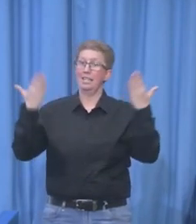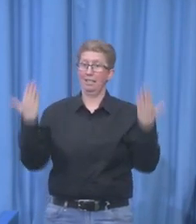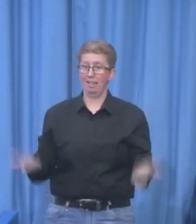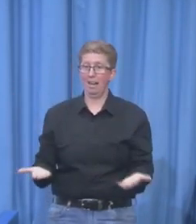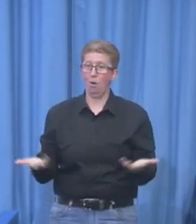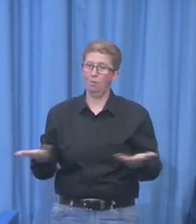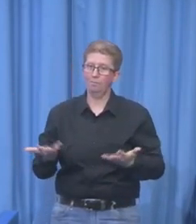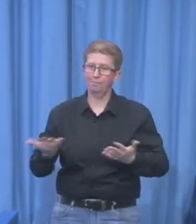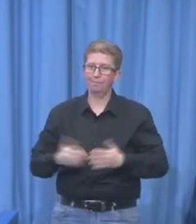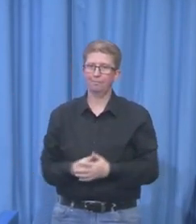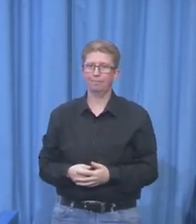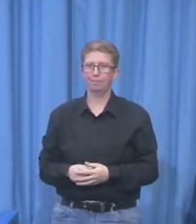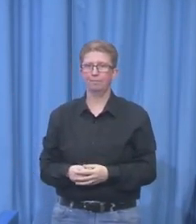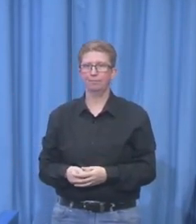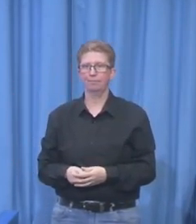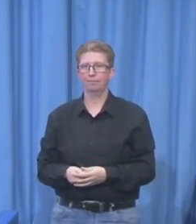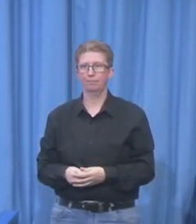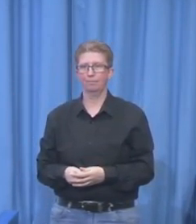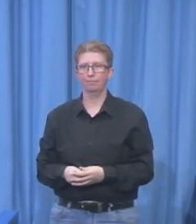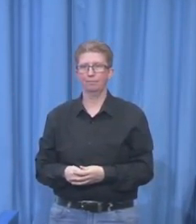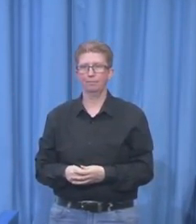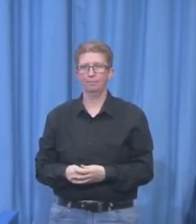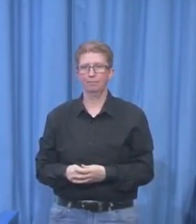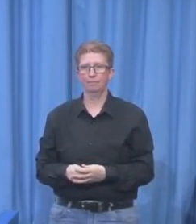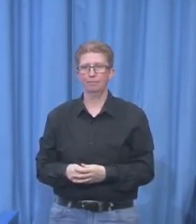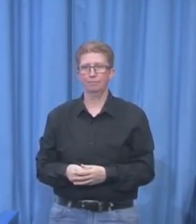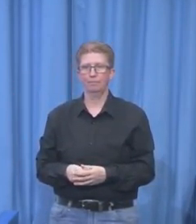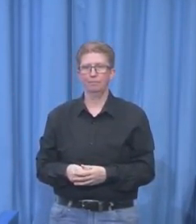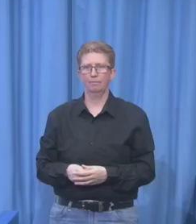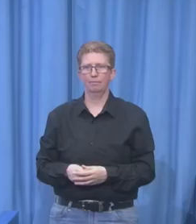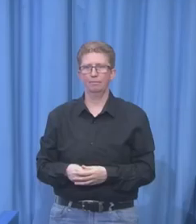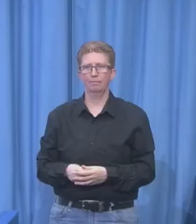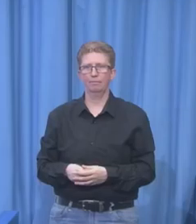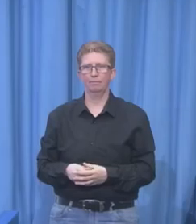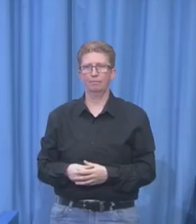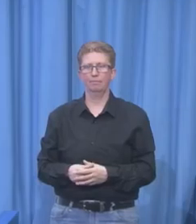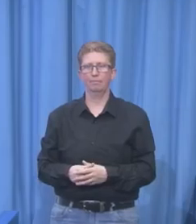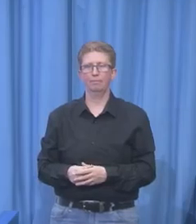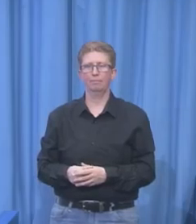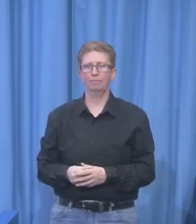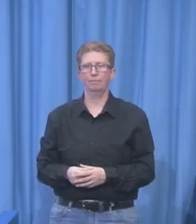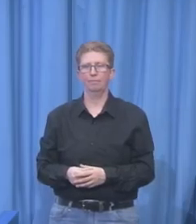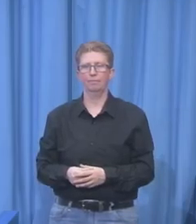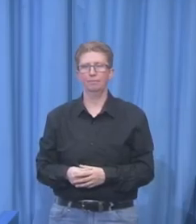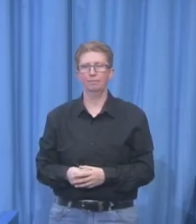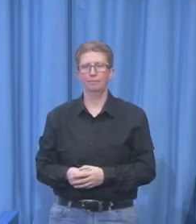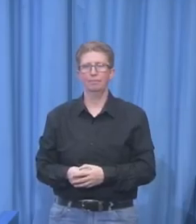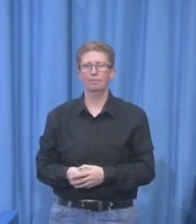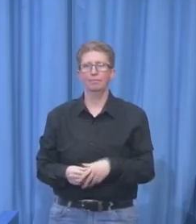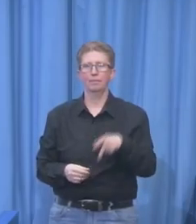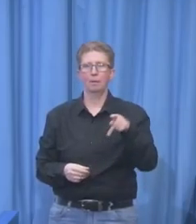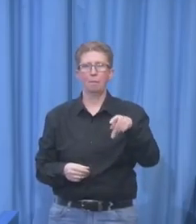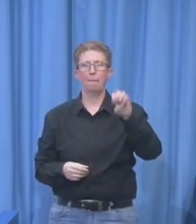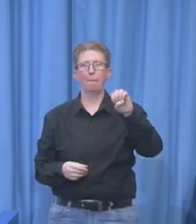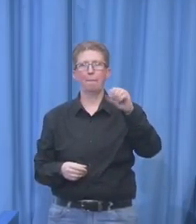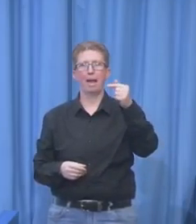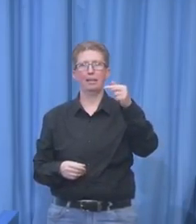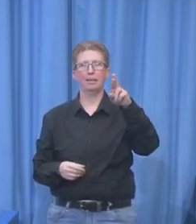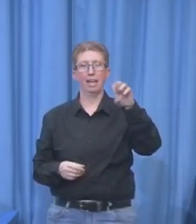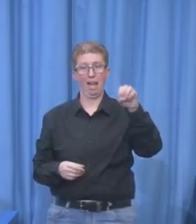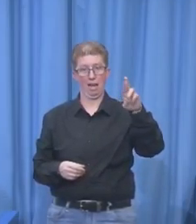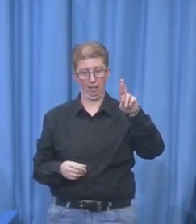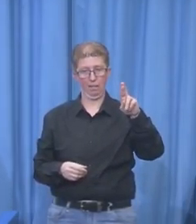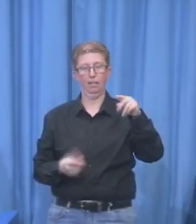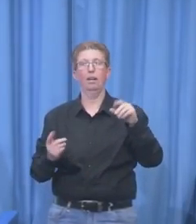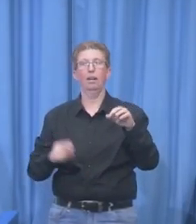And you need this, I think. Thank you. Okay. Peter will share with us your